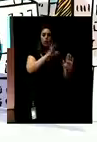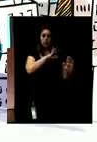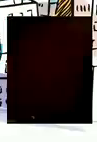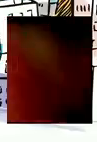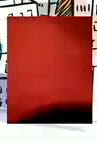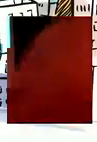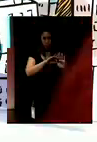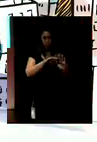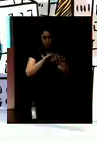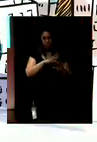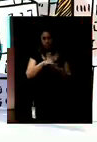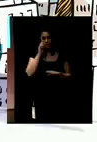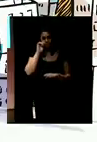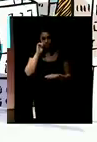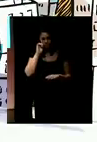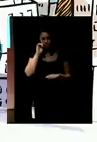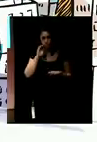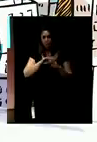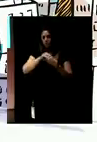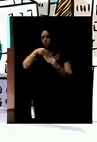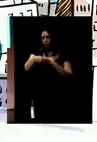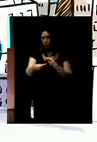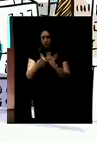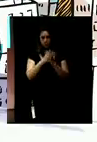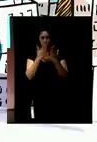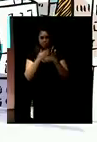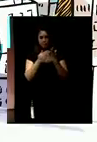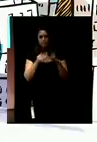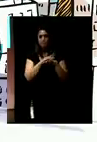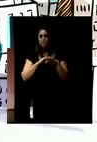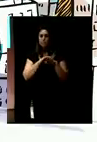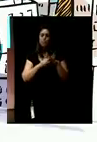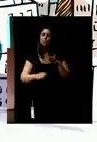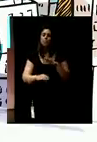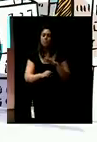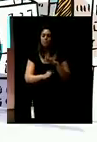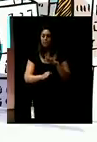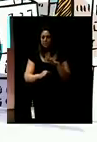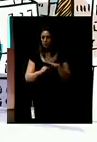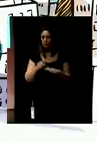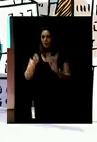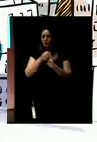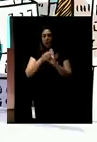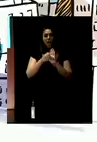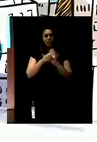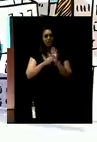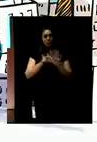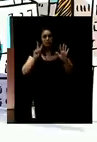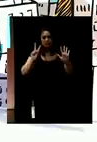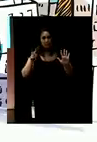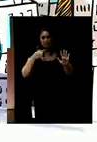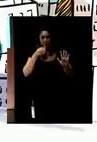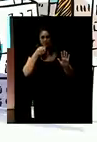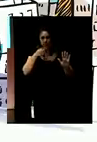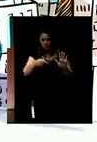The World Ethical Code, a base document of the organization, in its Article